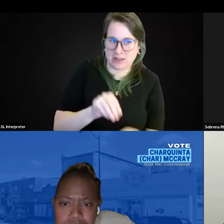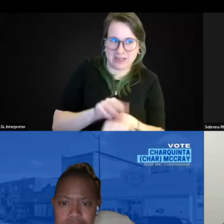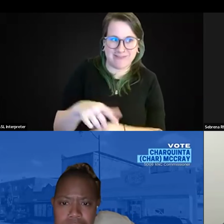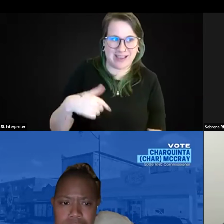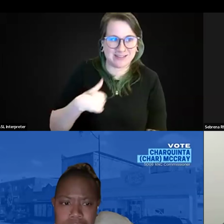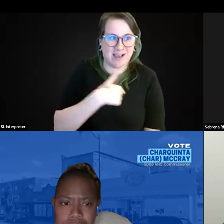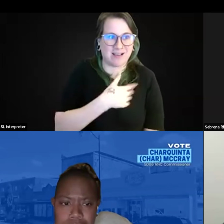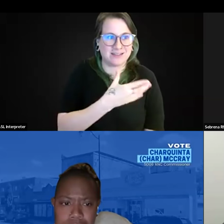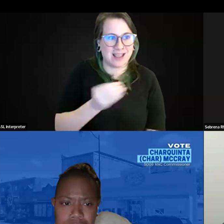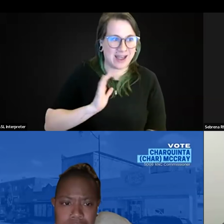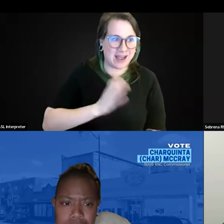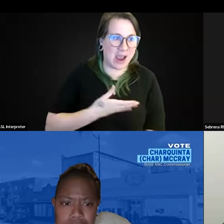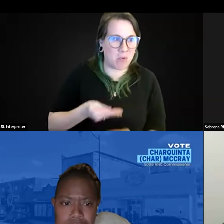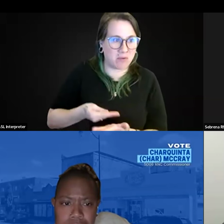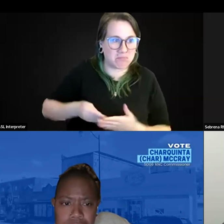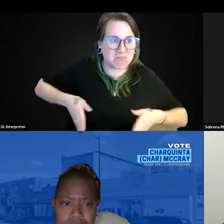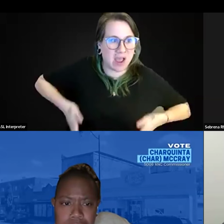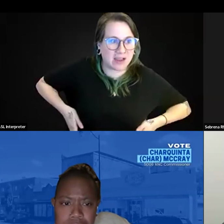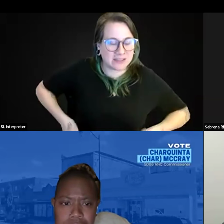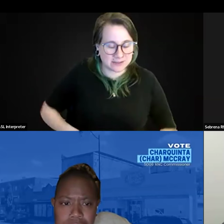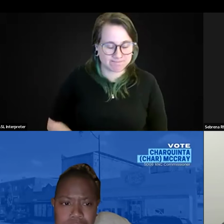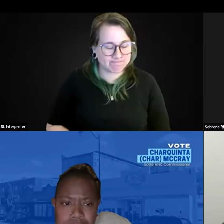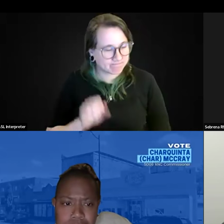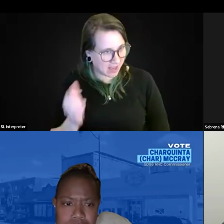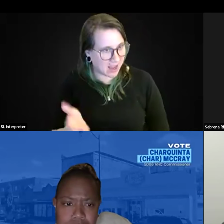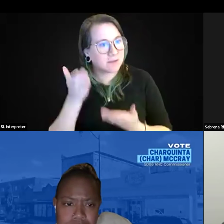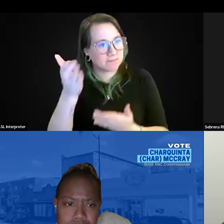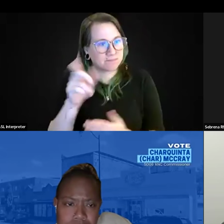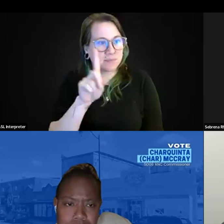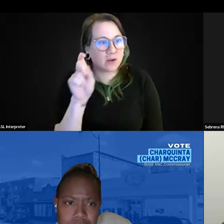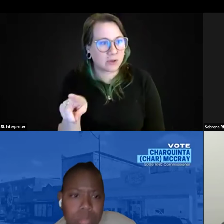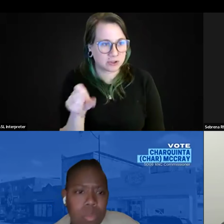pockets? Yes, I can pose that question.